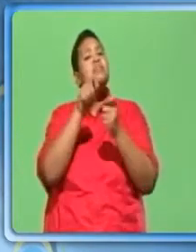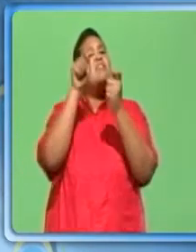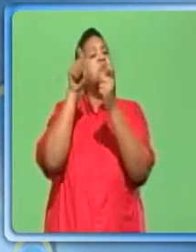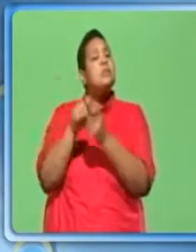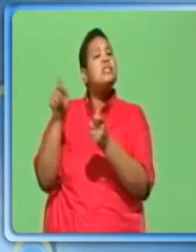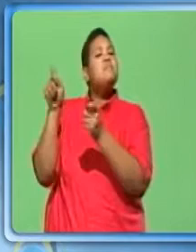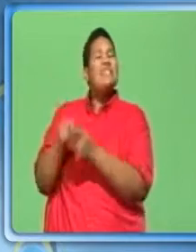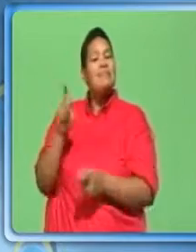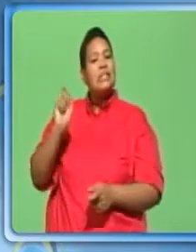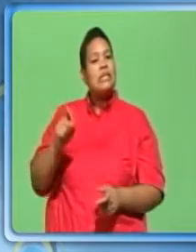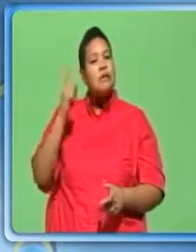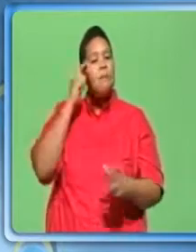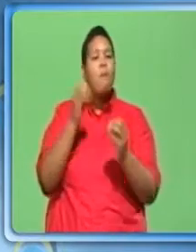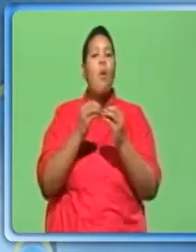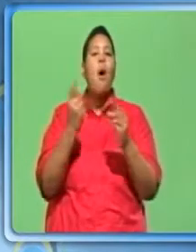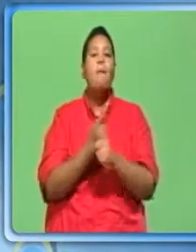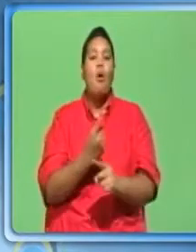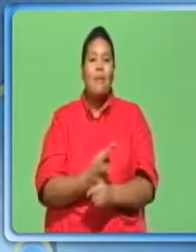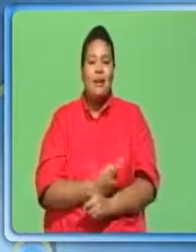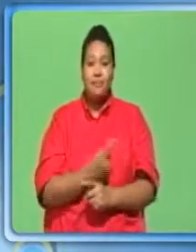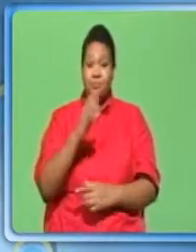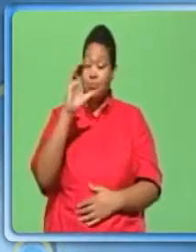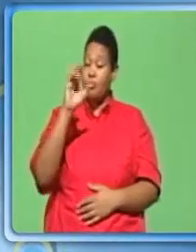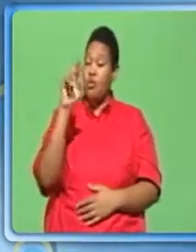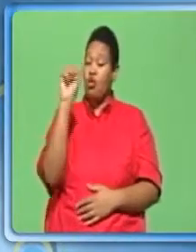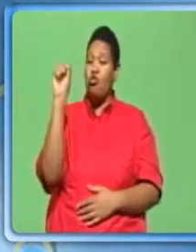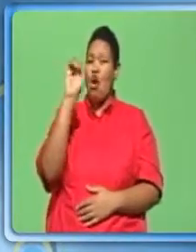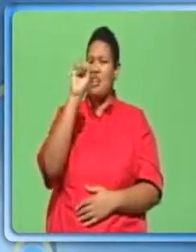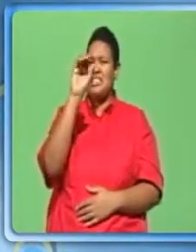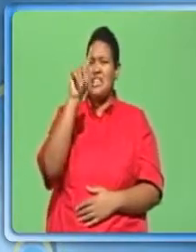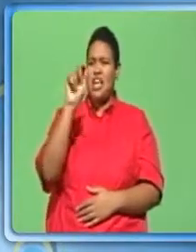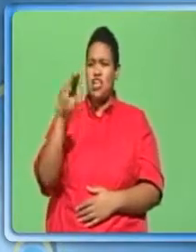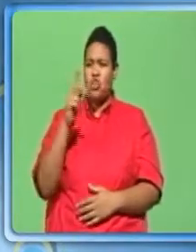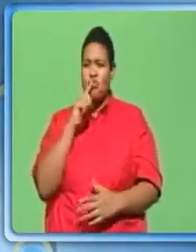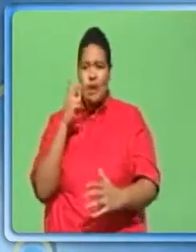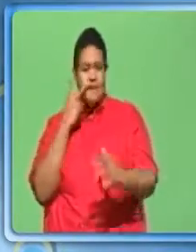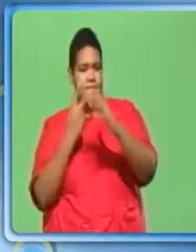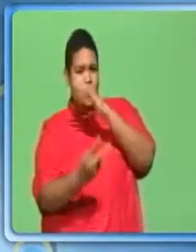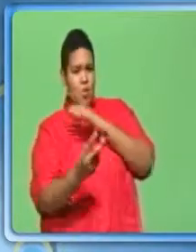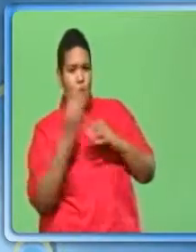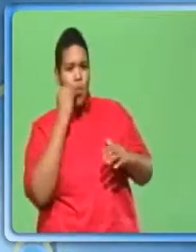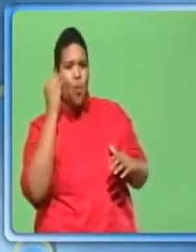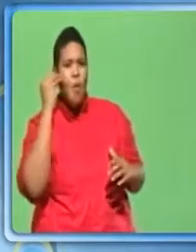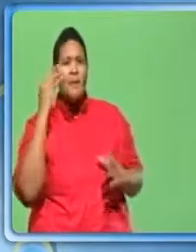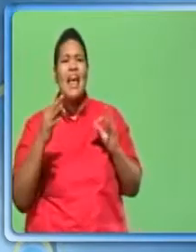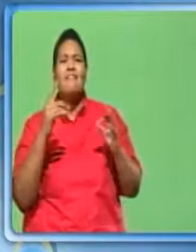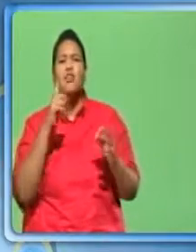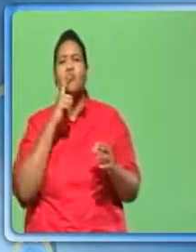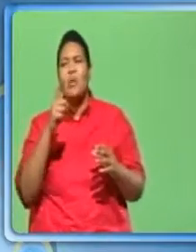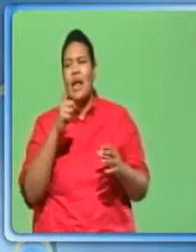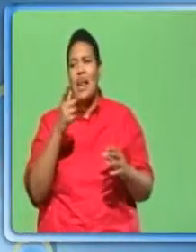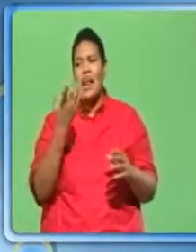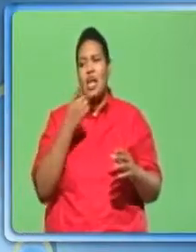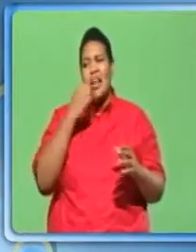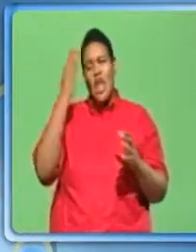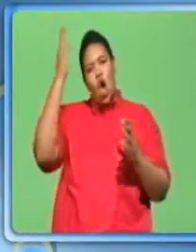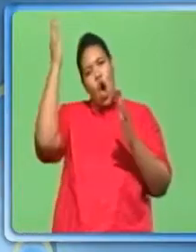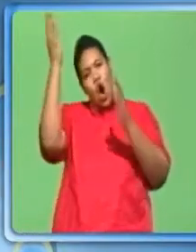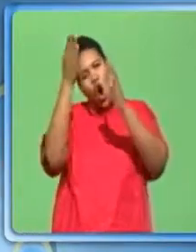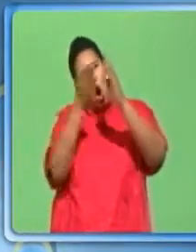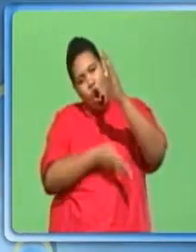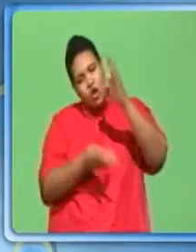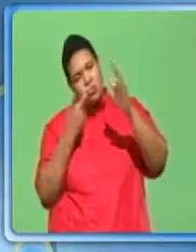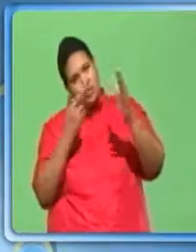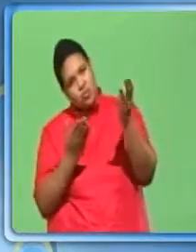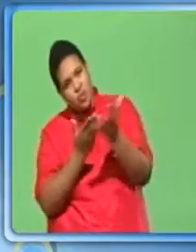conditions more appropriately. A cross-section is basically a view of the home if it were sliced vertically through the